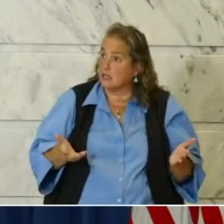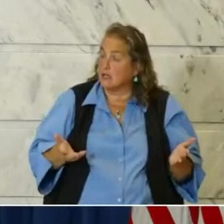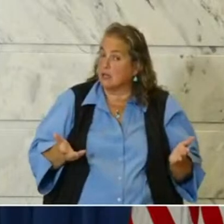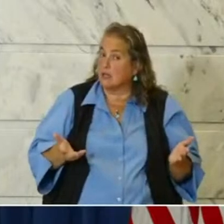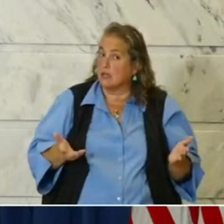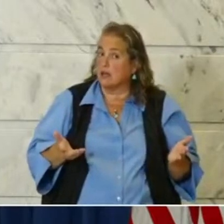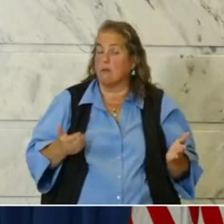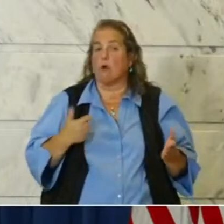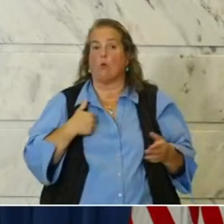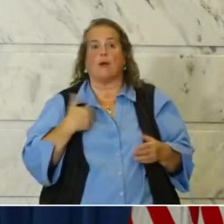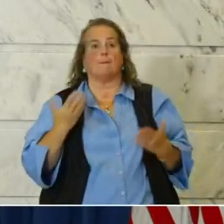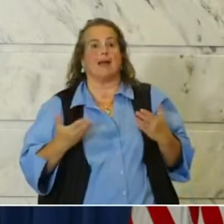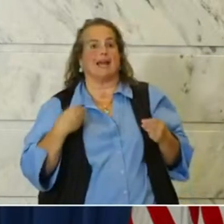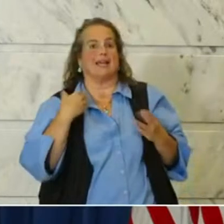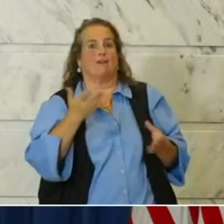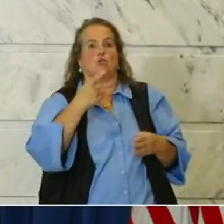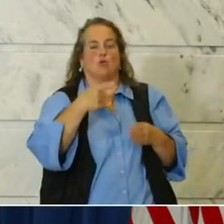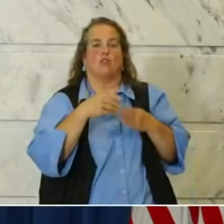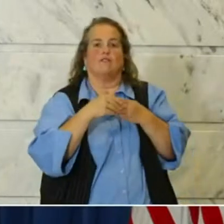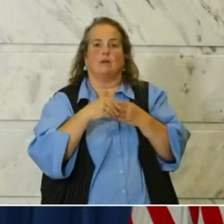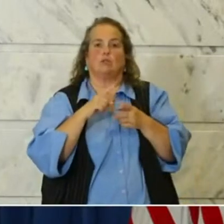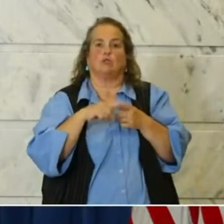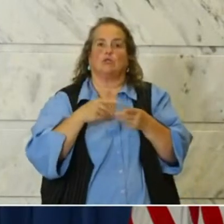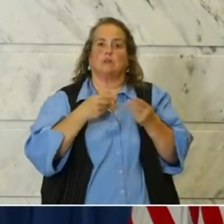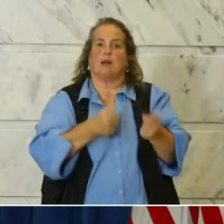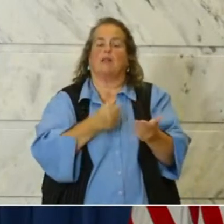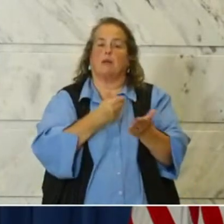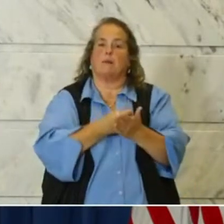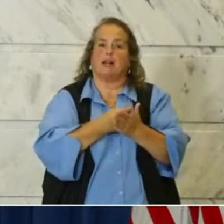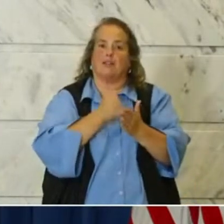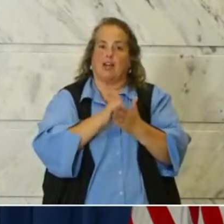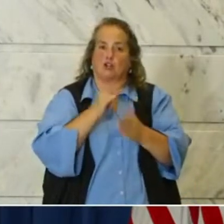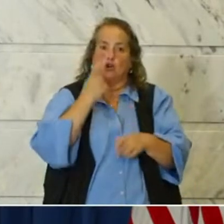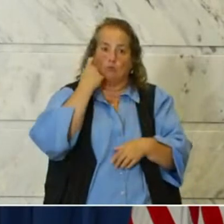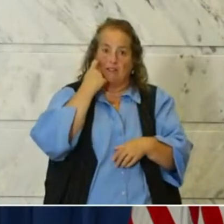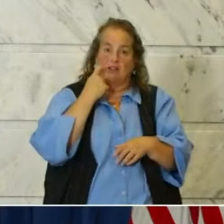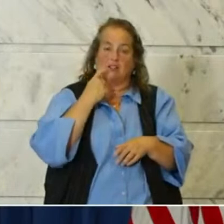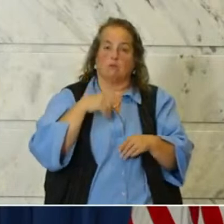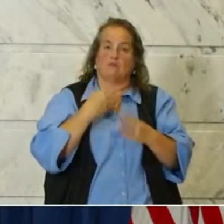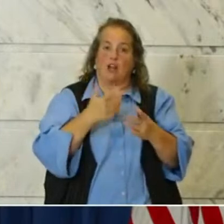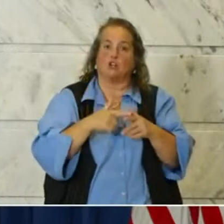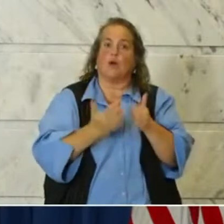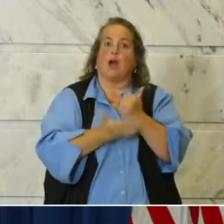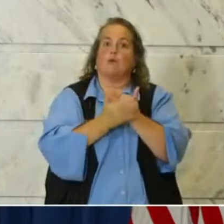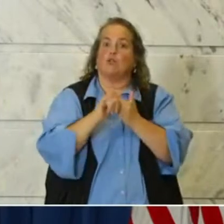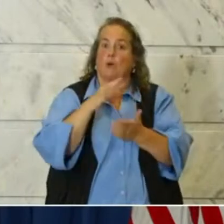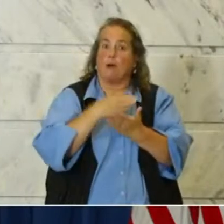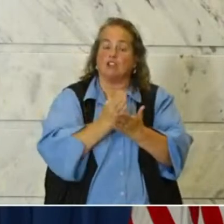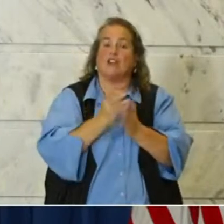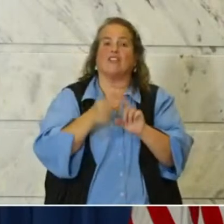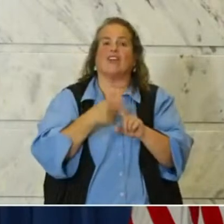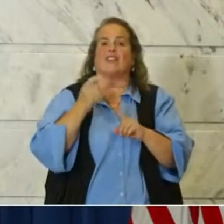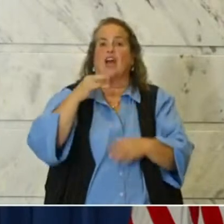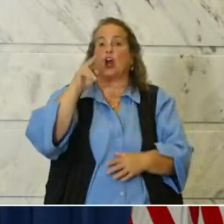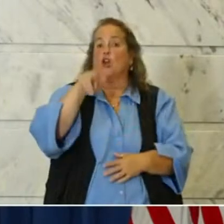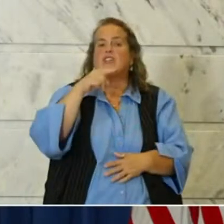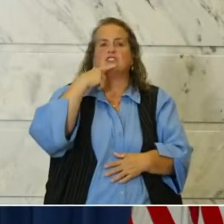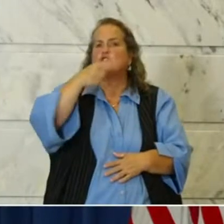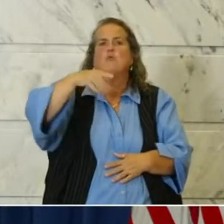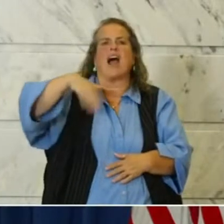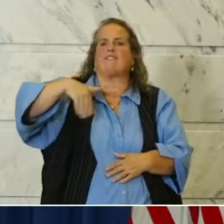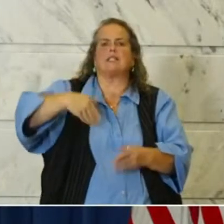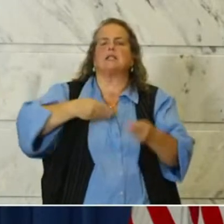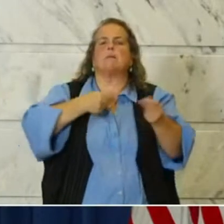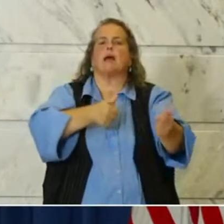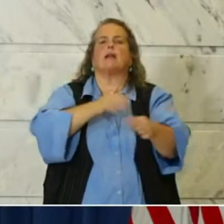you flexibility to spend the dollars we previously provided to help in your budgets. And then they look at you and say, but you haven't spent enough